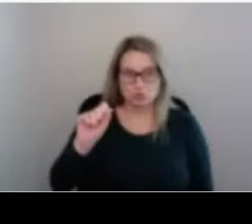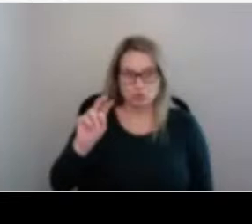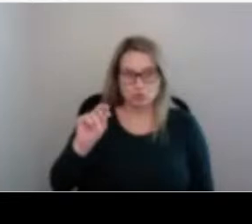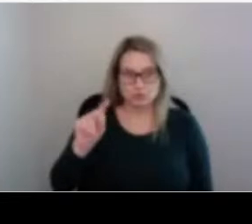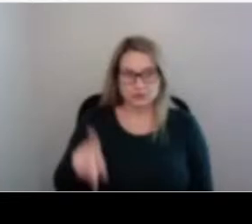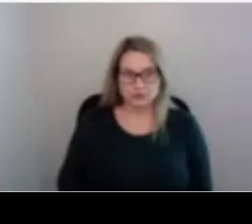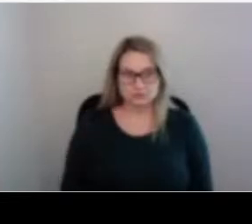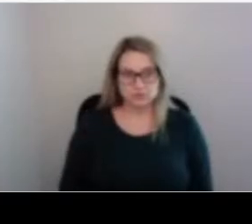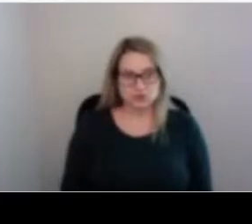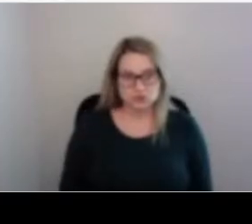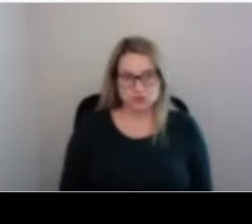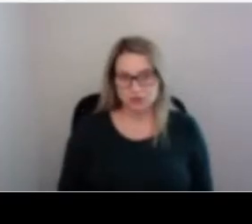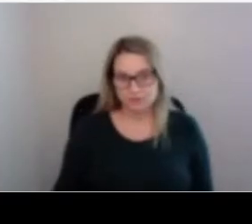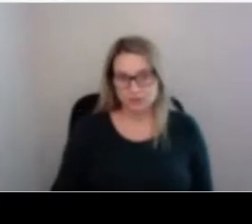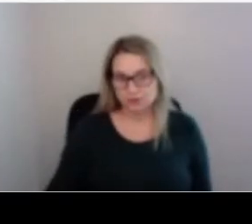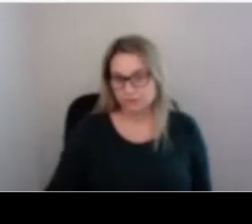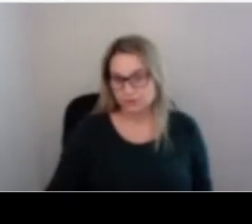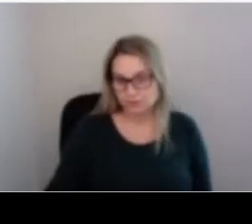brown